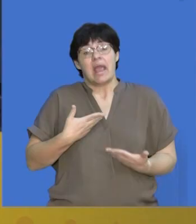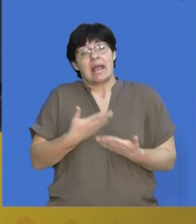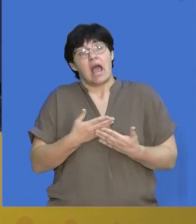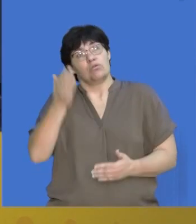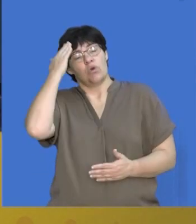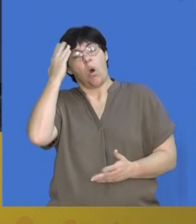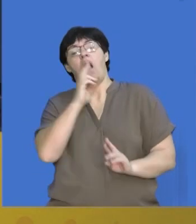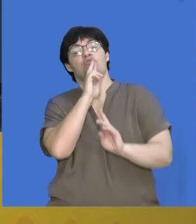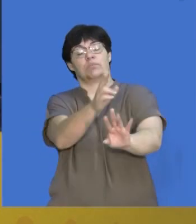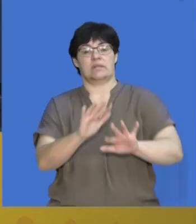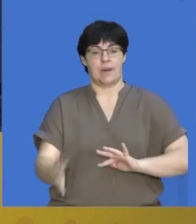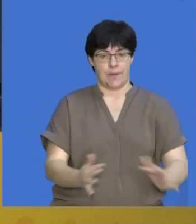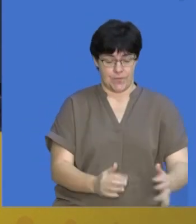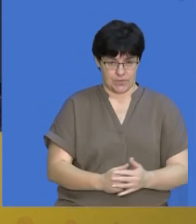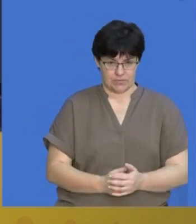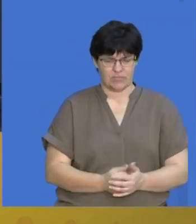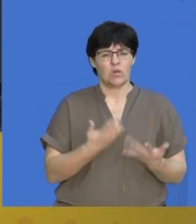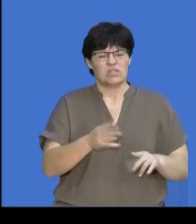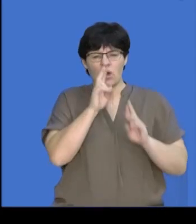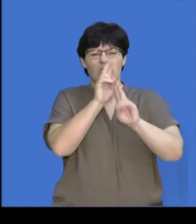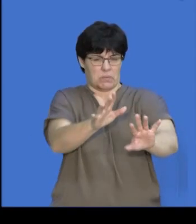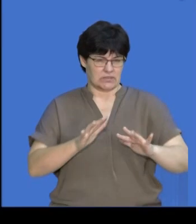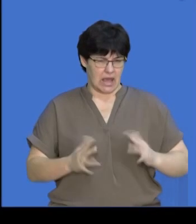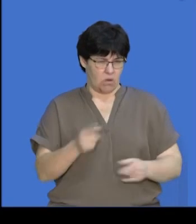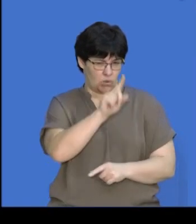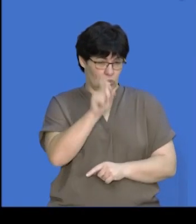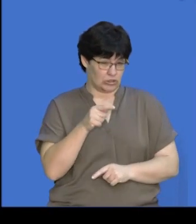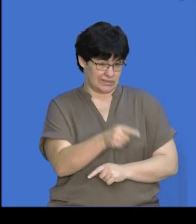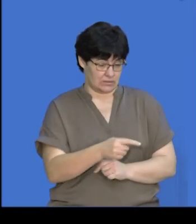respond? Let's look at some of the responses on this question.